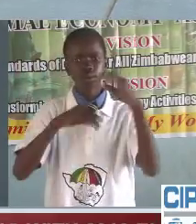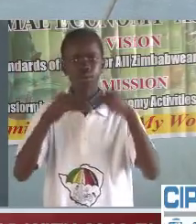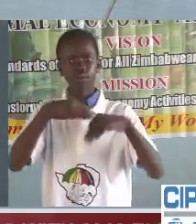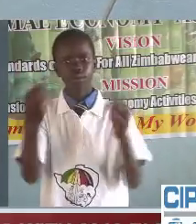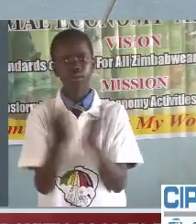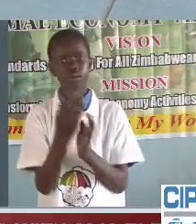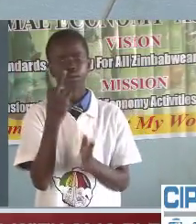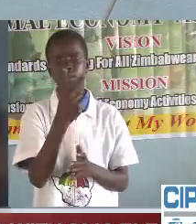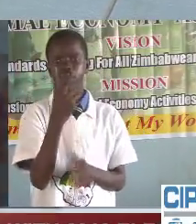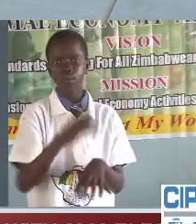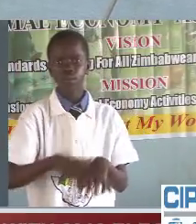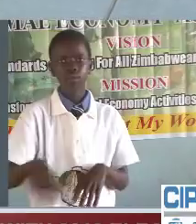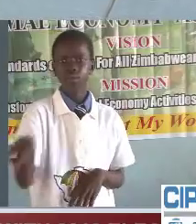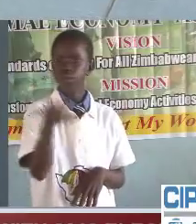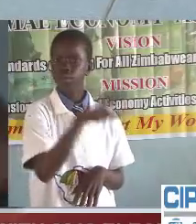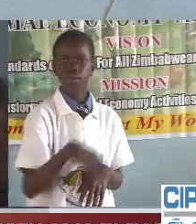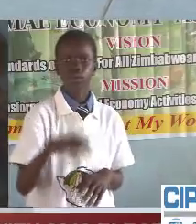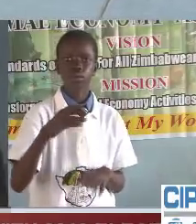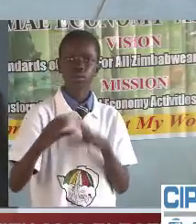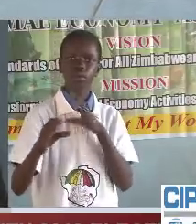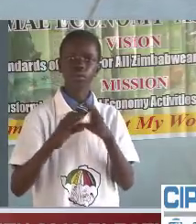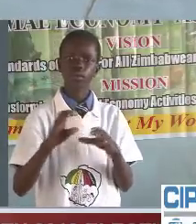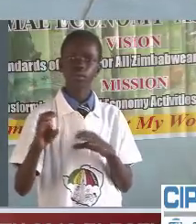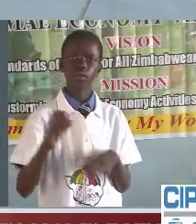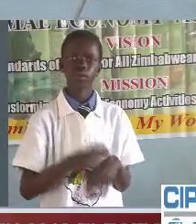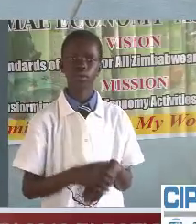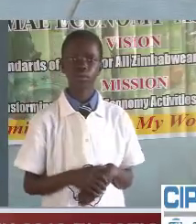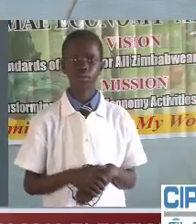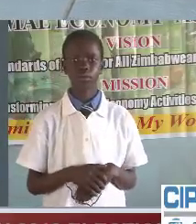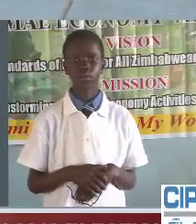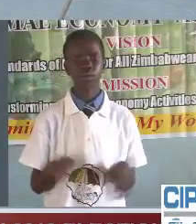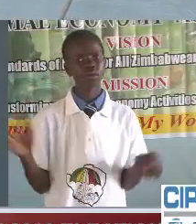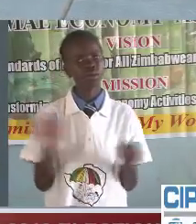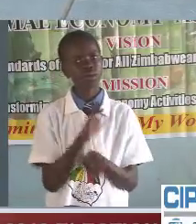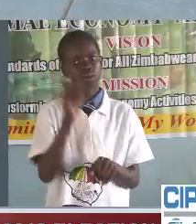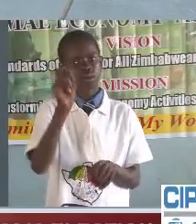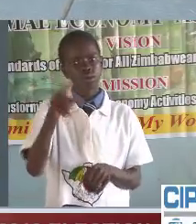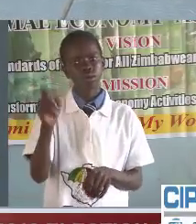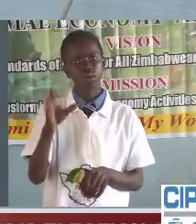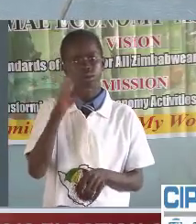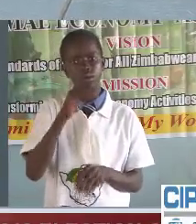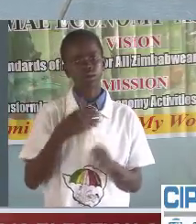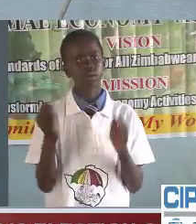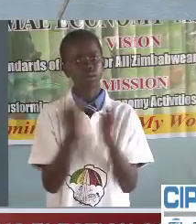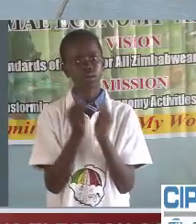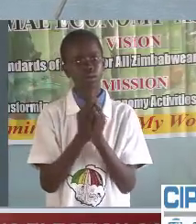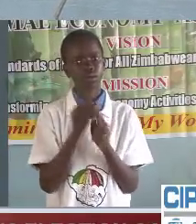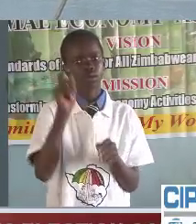the criminalization of informal economy. And it's saka